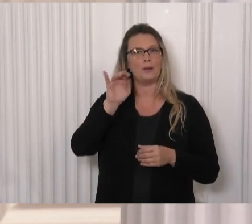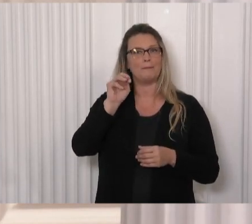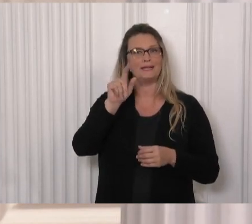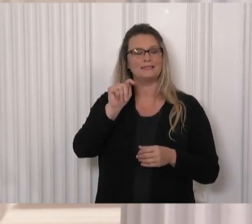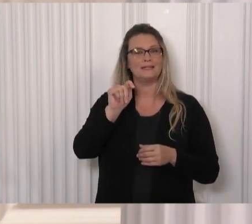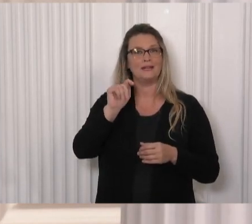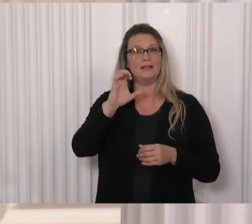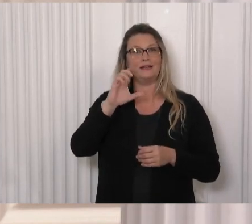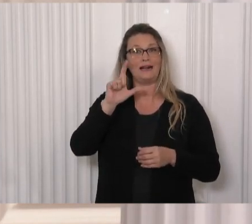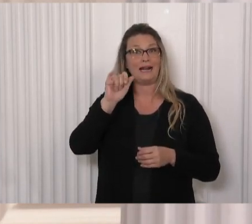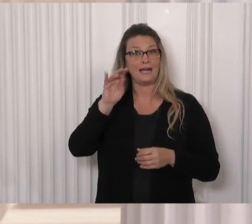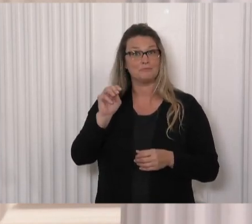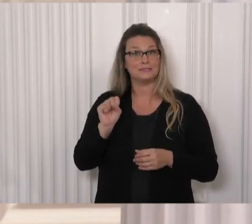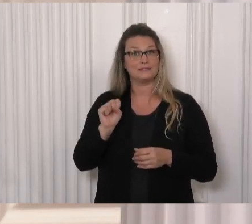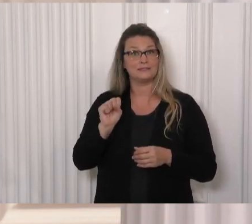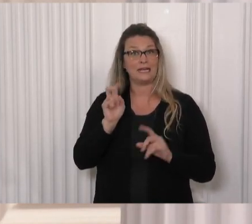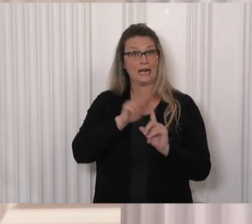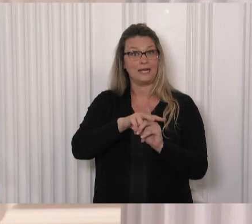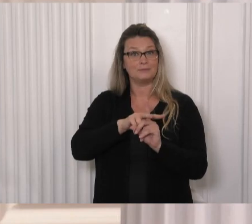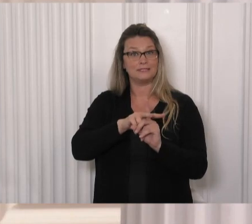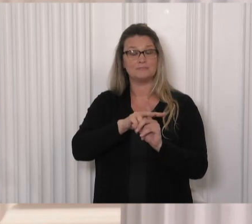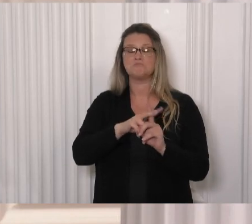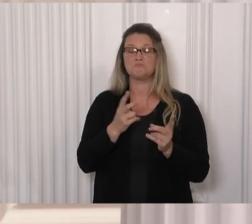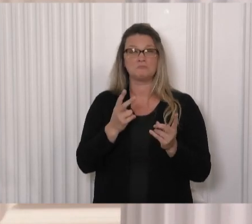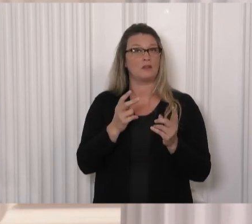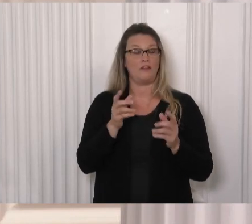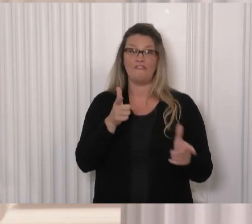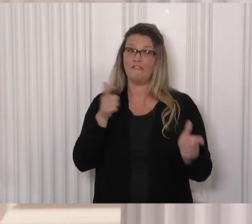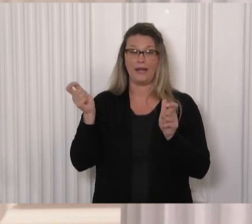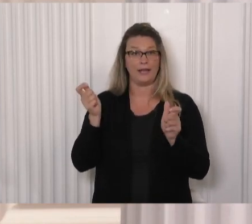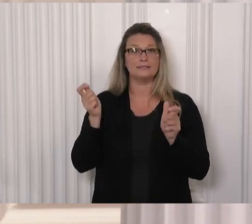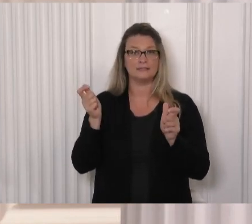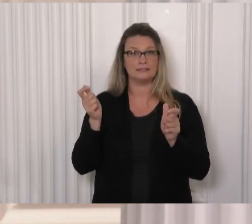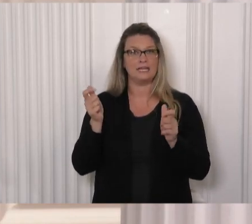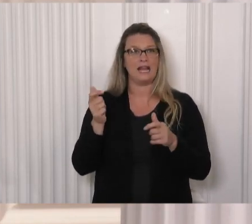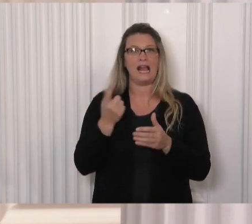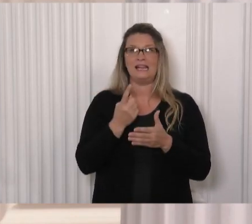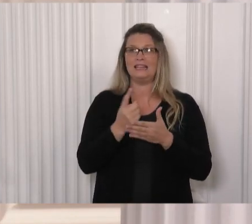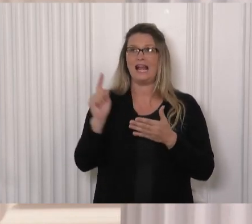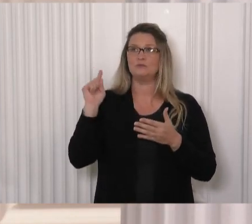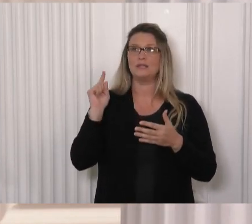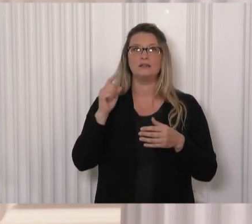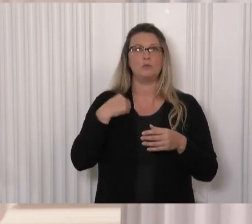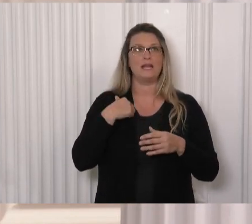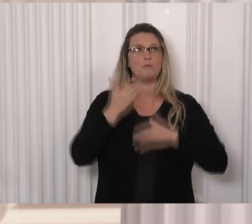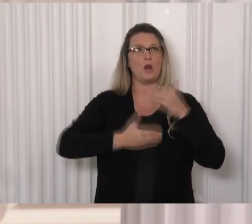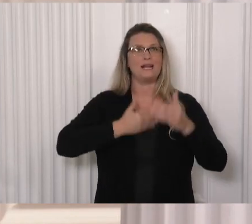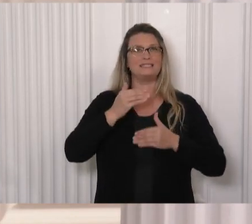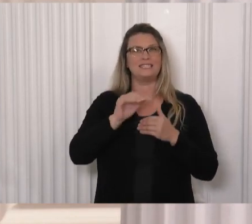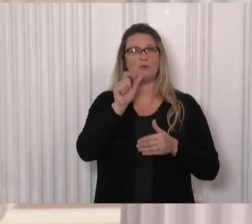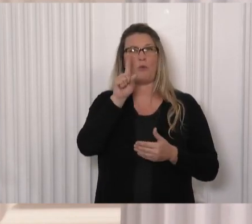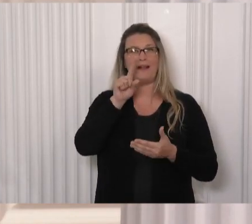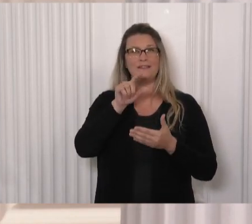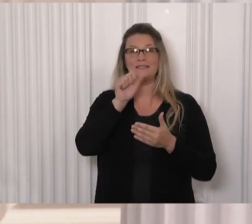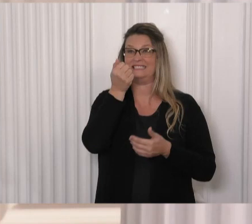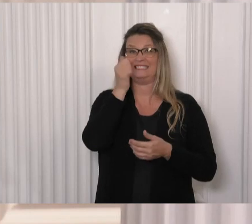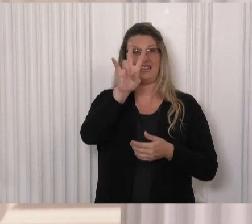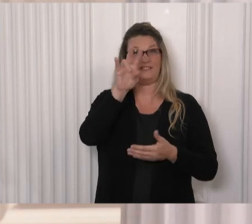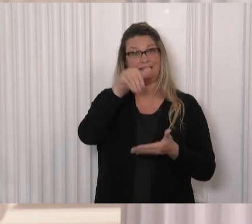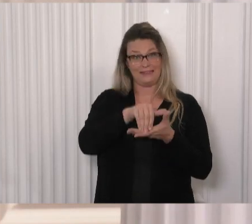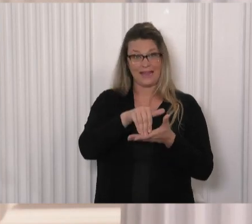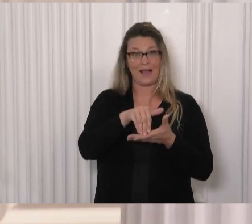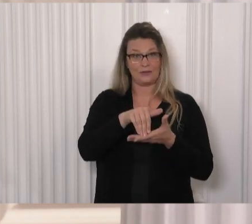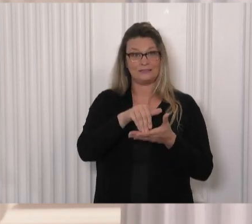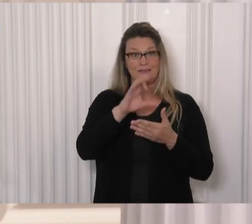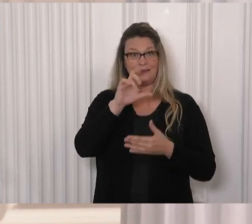and people are working around the clock to do so. Last week, we processed 17,000 claims, and I really expect